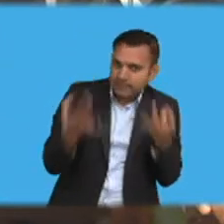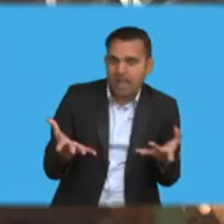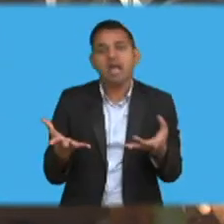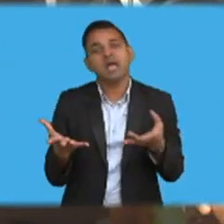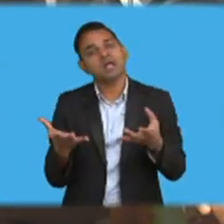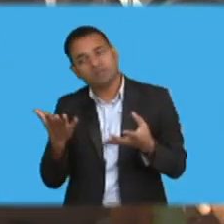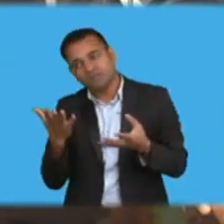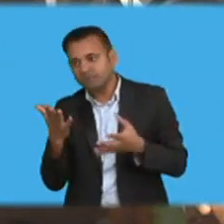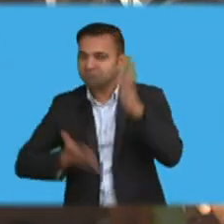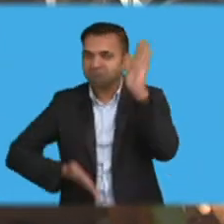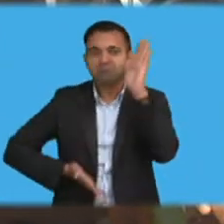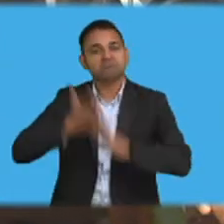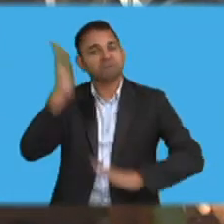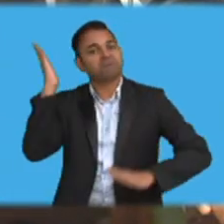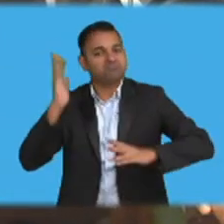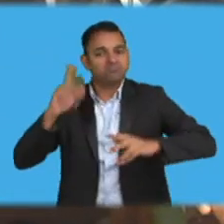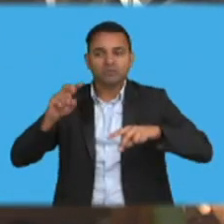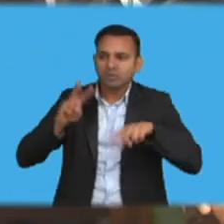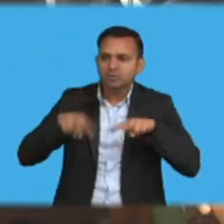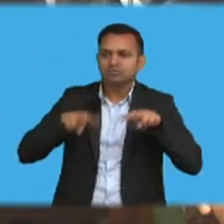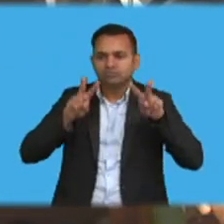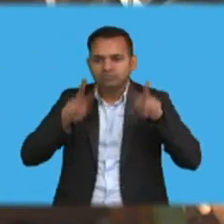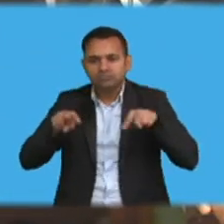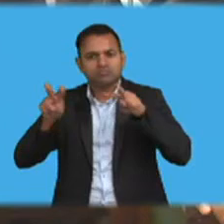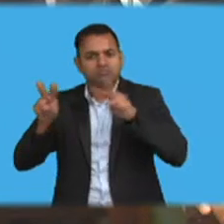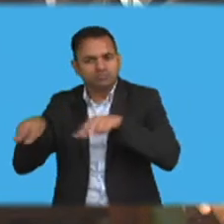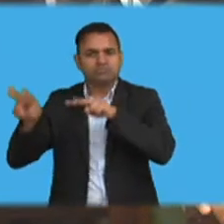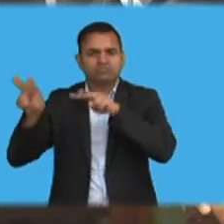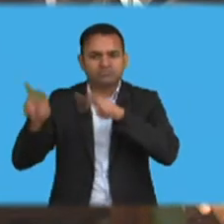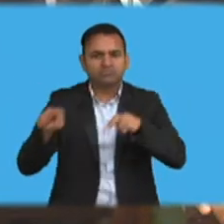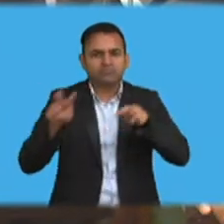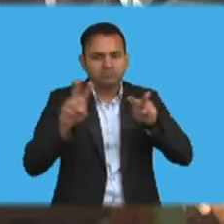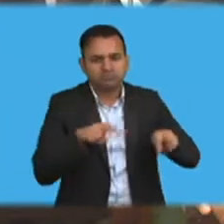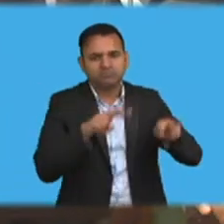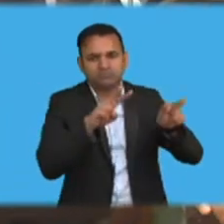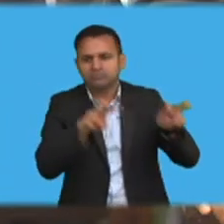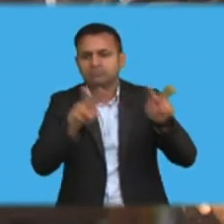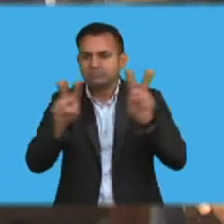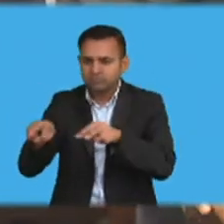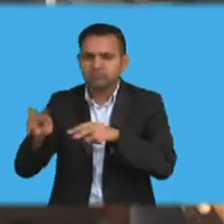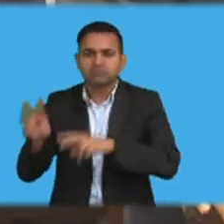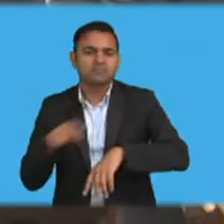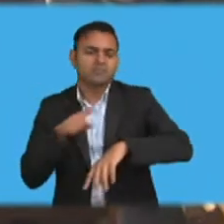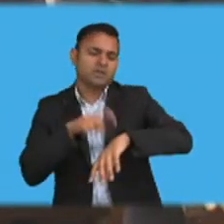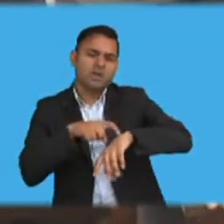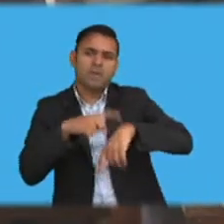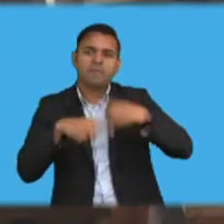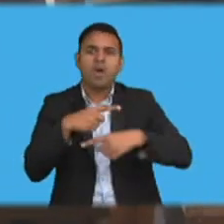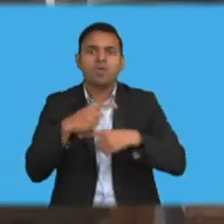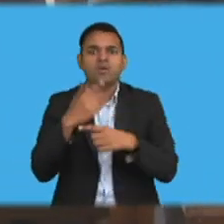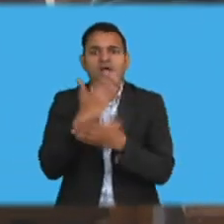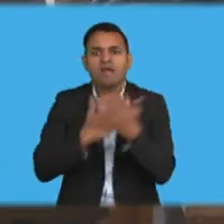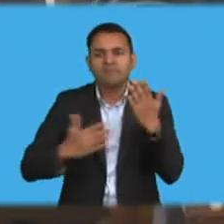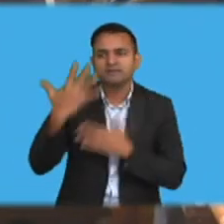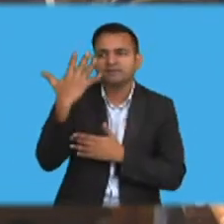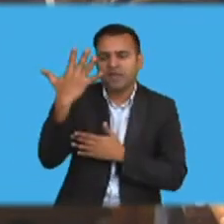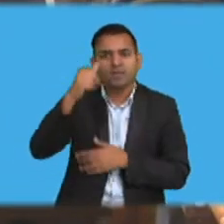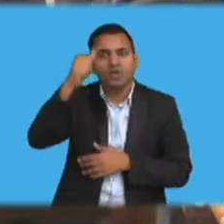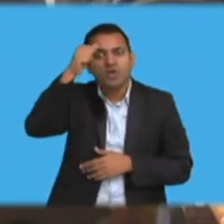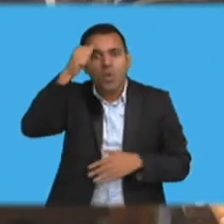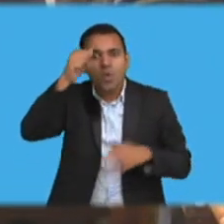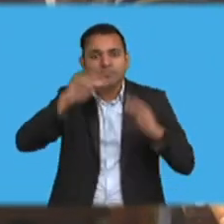At 1031 hours, sighting of the aircraft crash into the cliff was confirmed